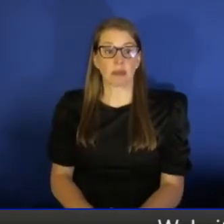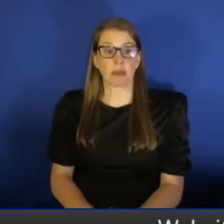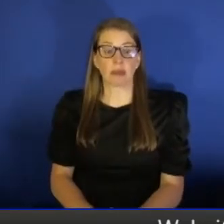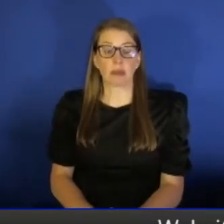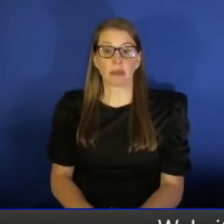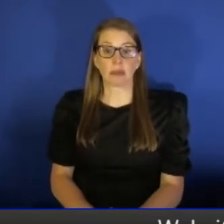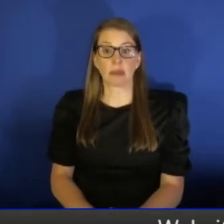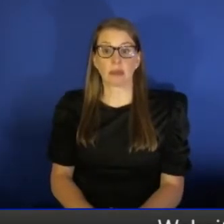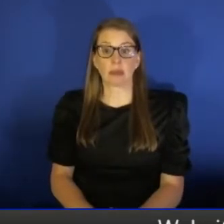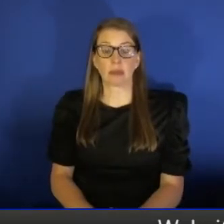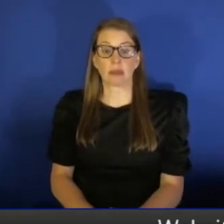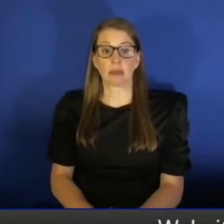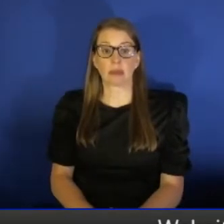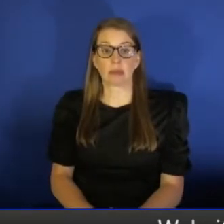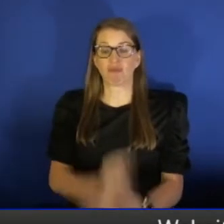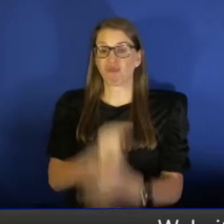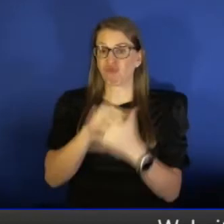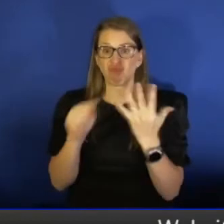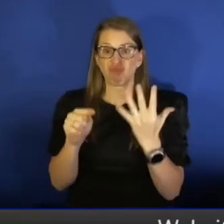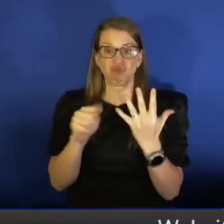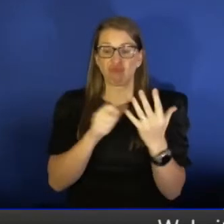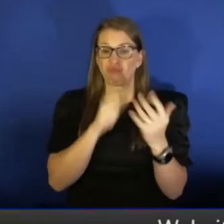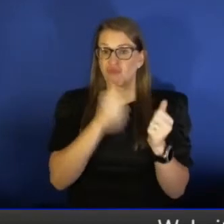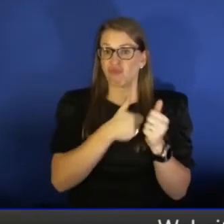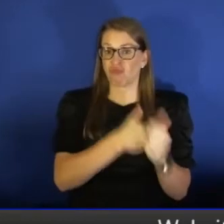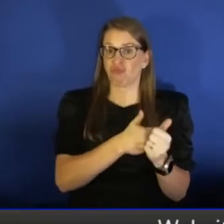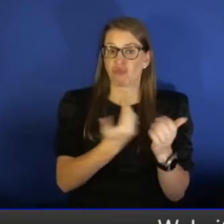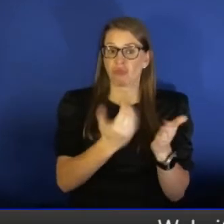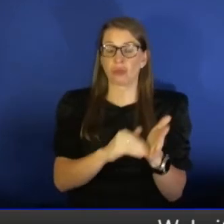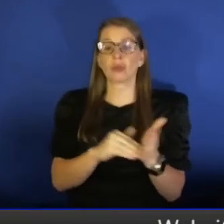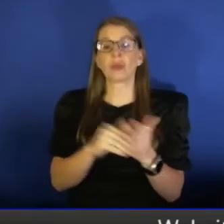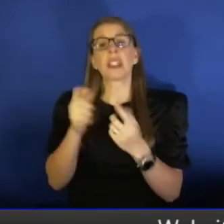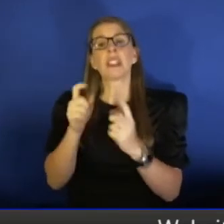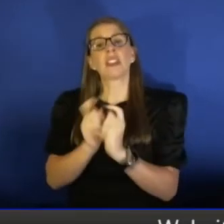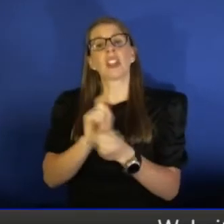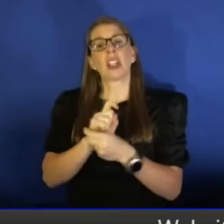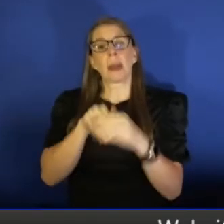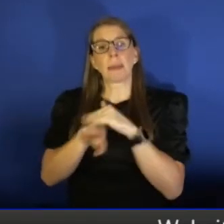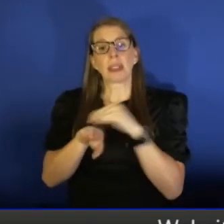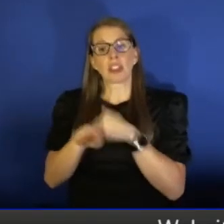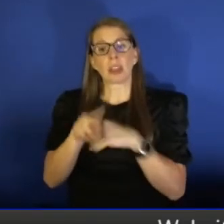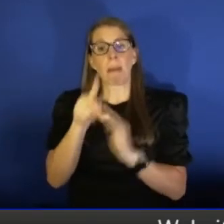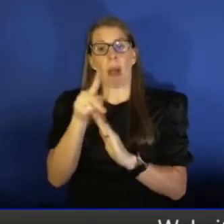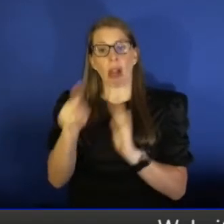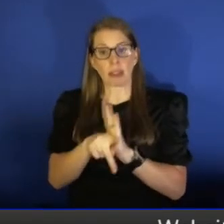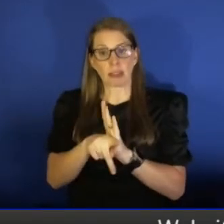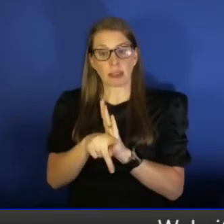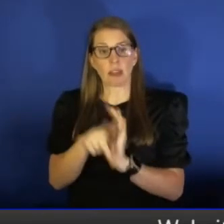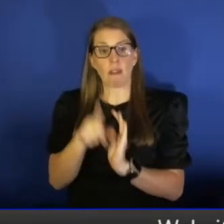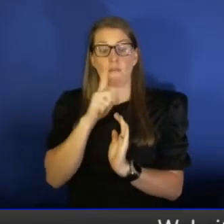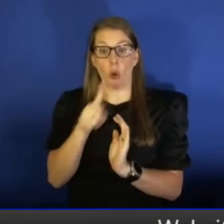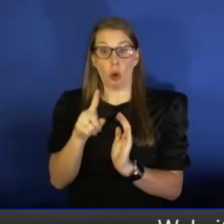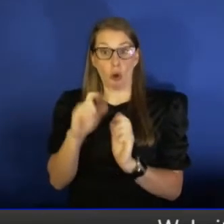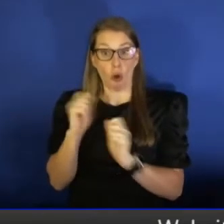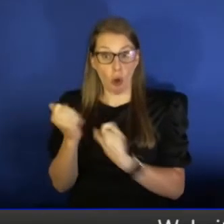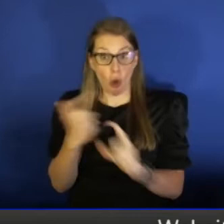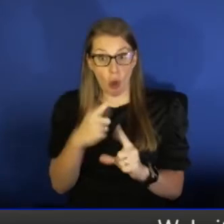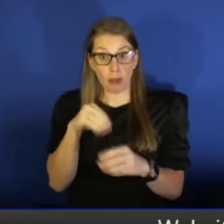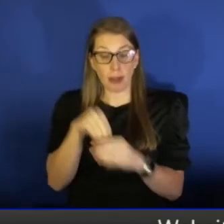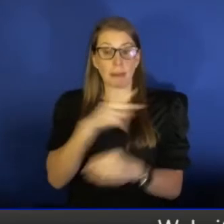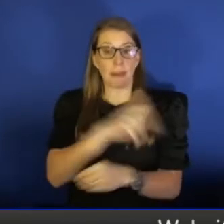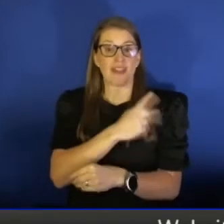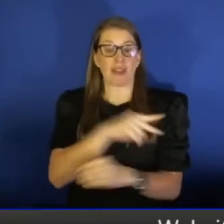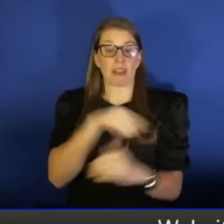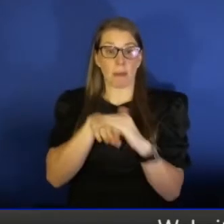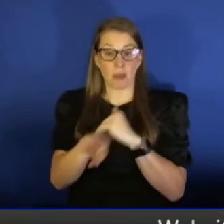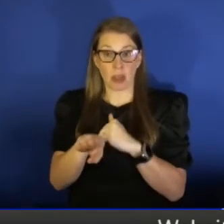Again, we have changed our admission policy as far as all of the inpatients that were coming into the hospital were